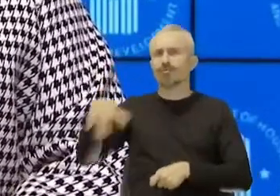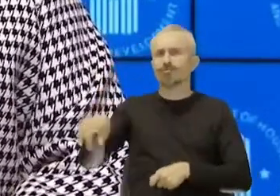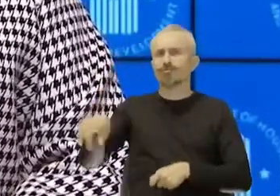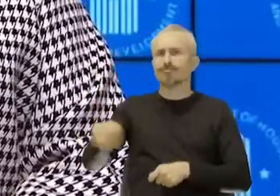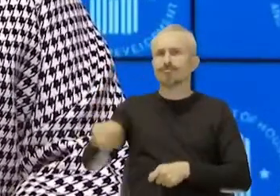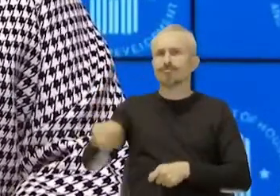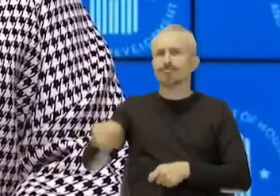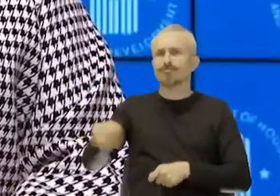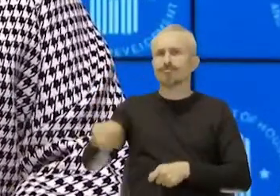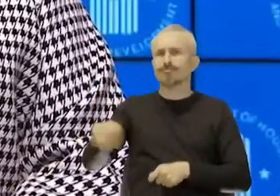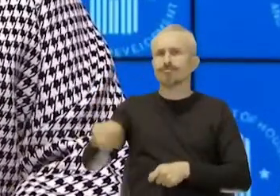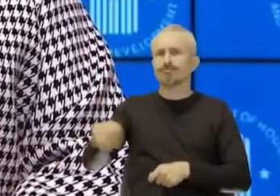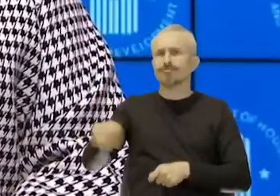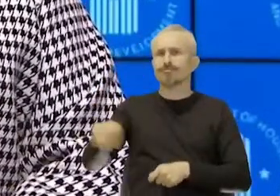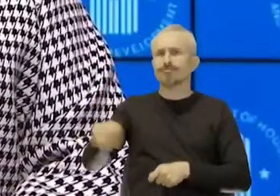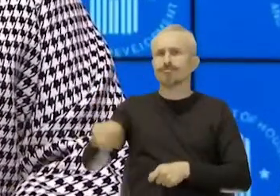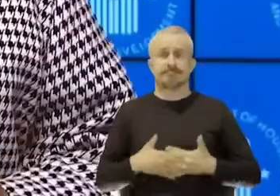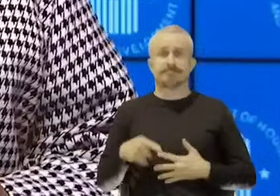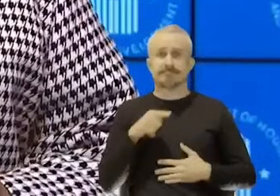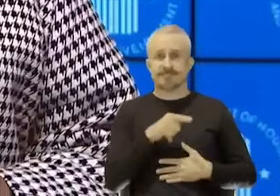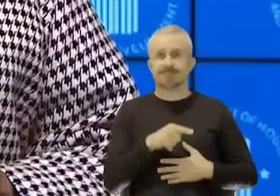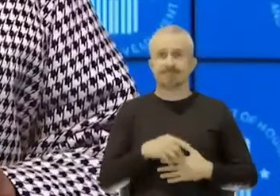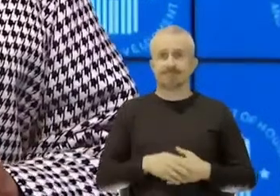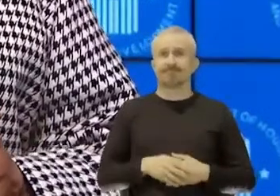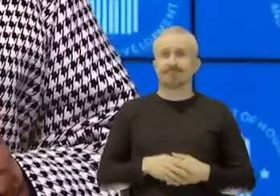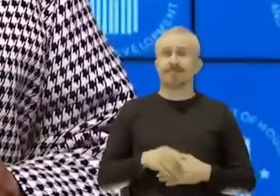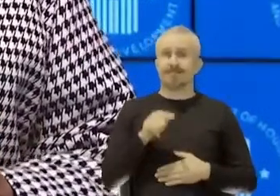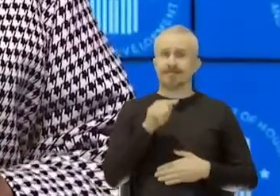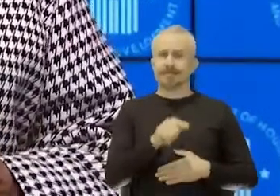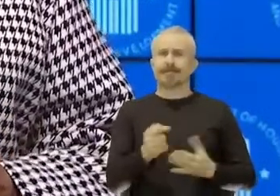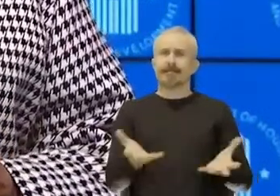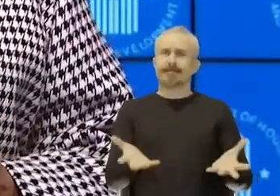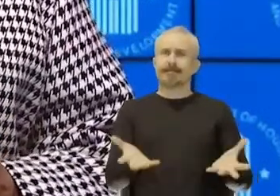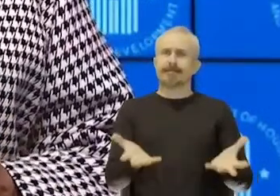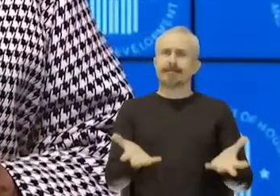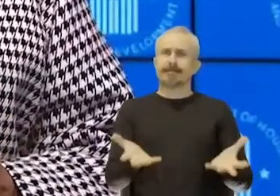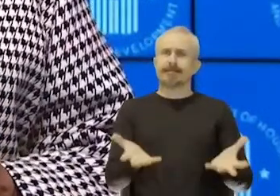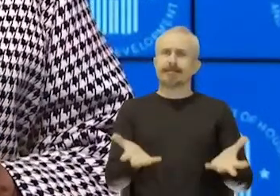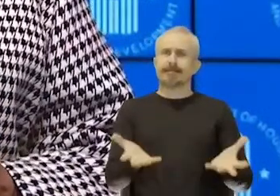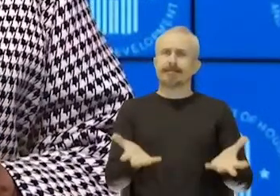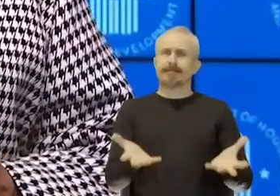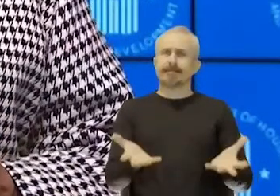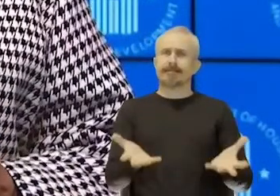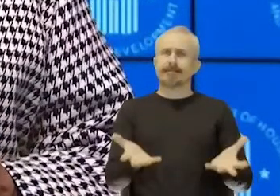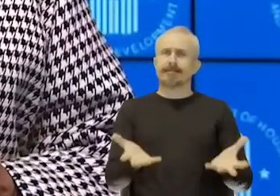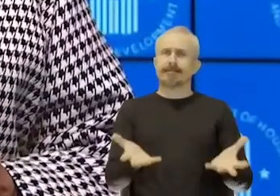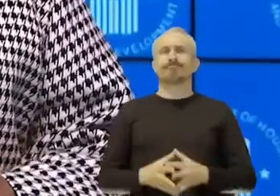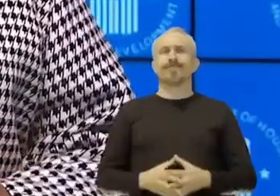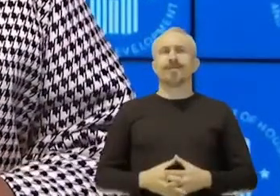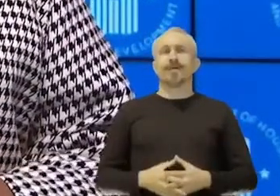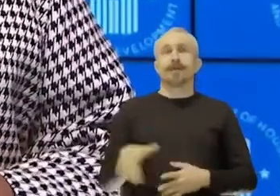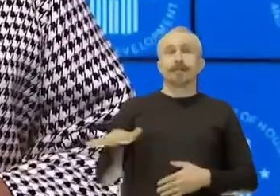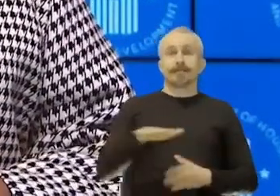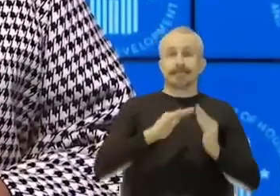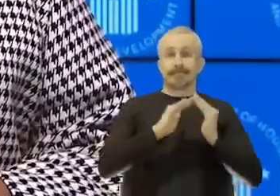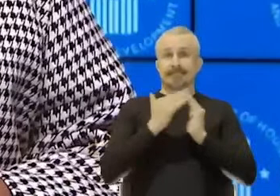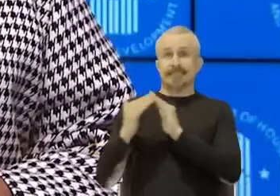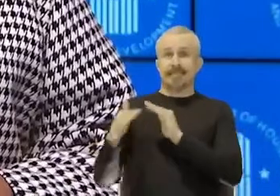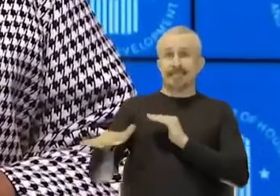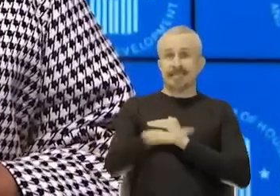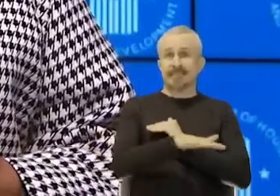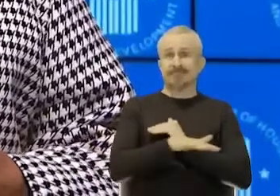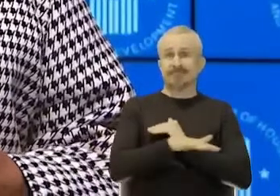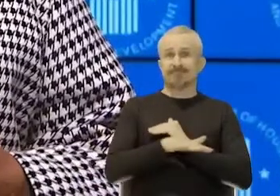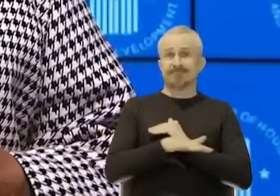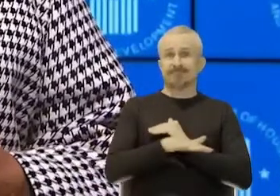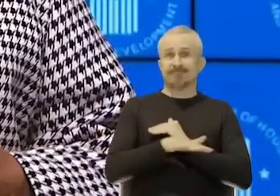of Mayors for Democracy in affirming that cities must be centers of enfranchisement and democratic development.